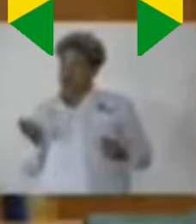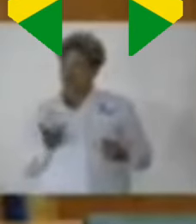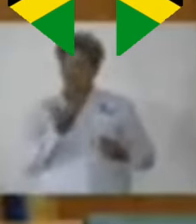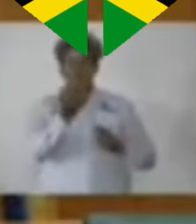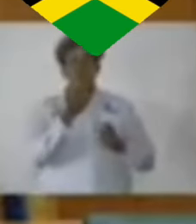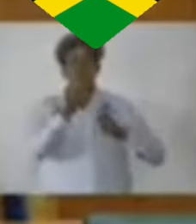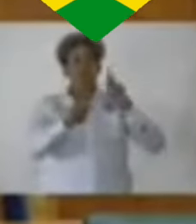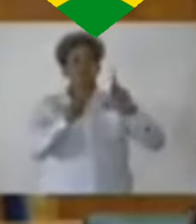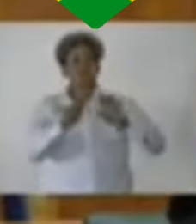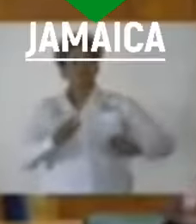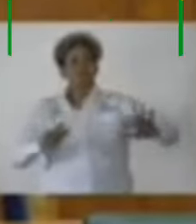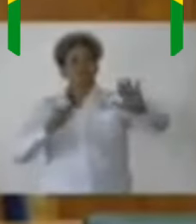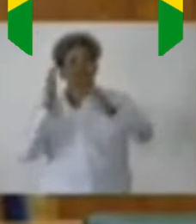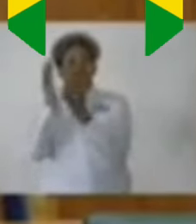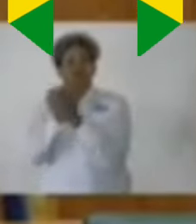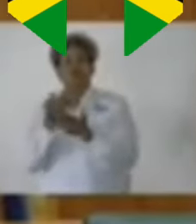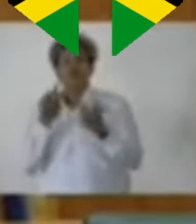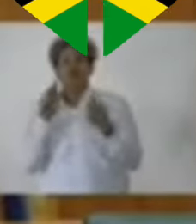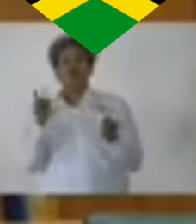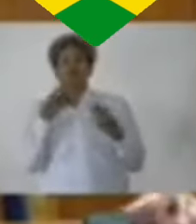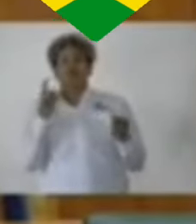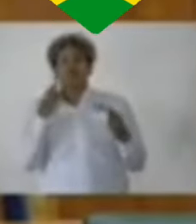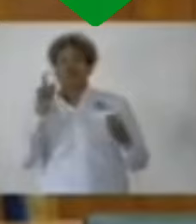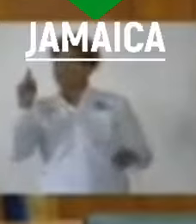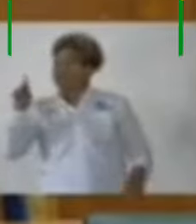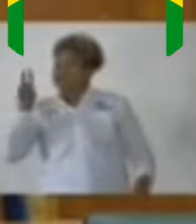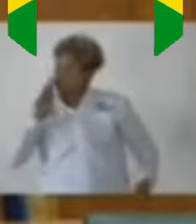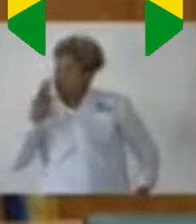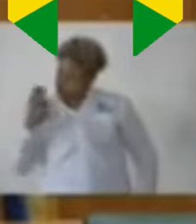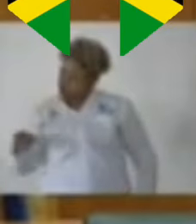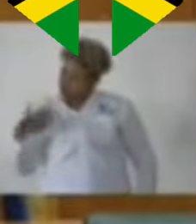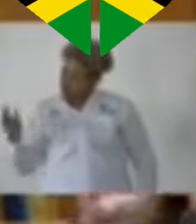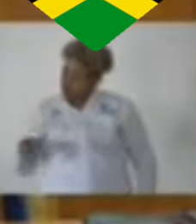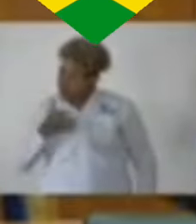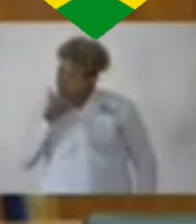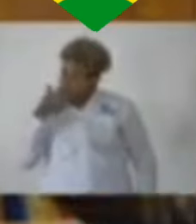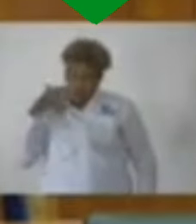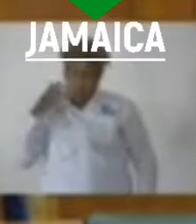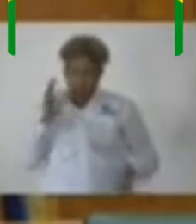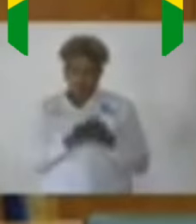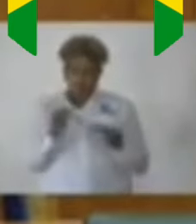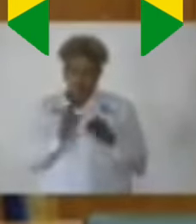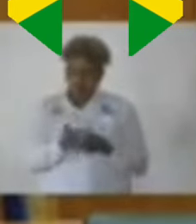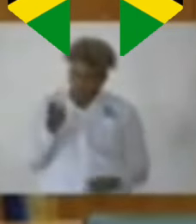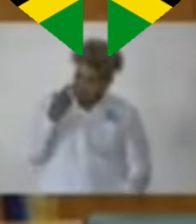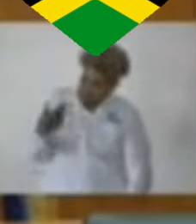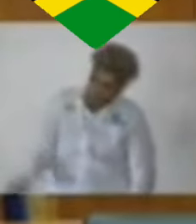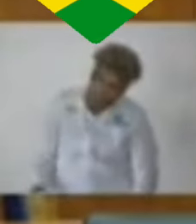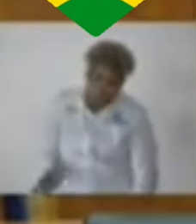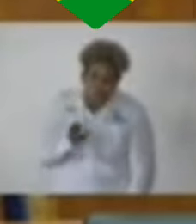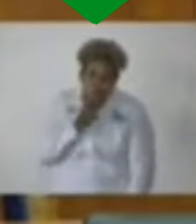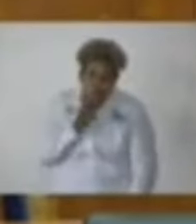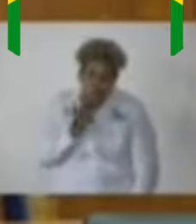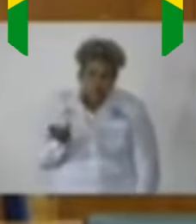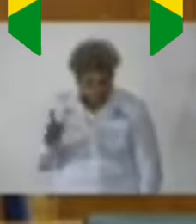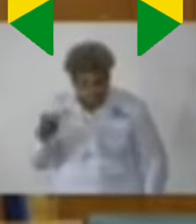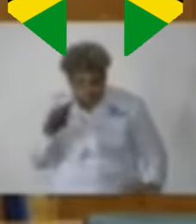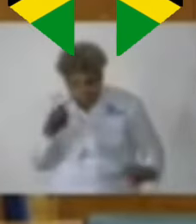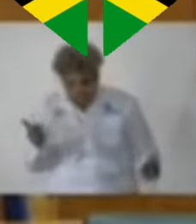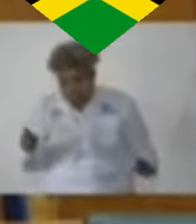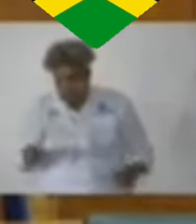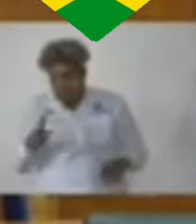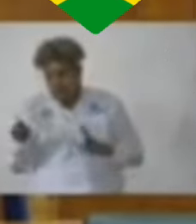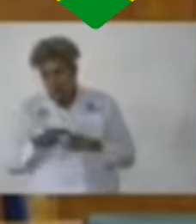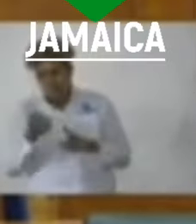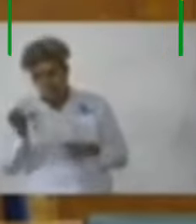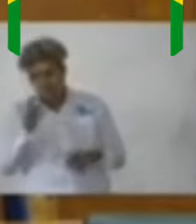To the people and stop announcing, re-announcing, re-re-announcing projects. When